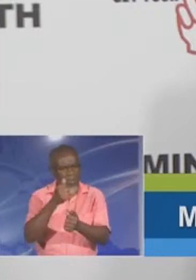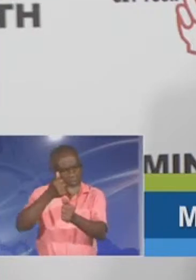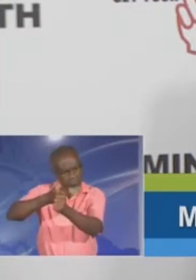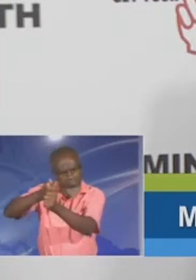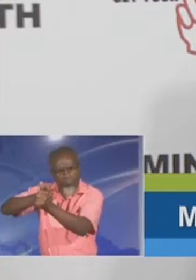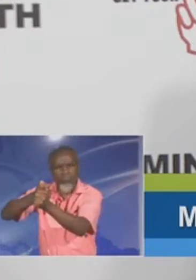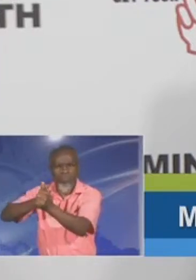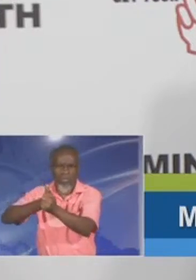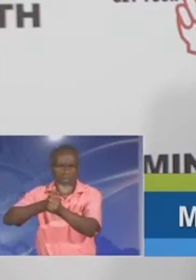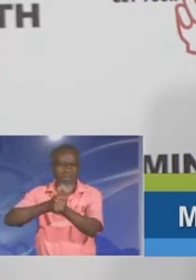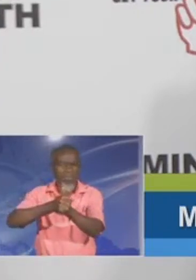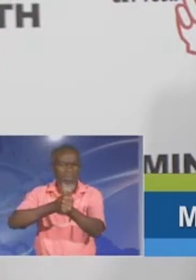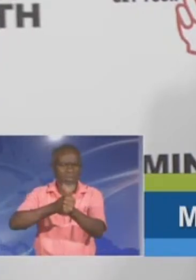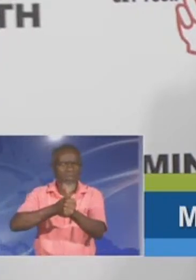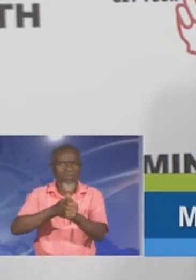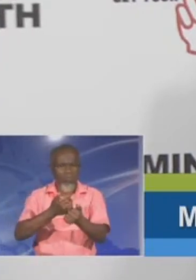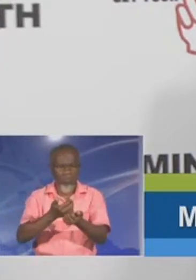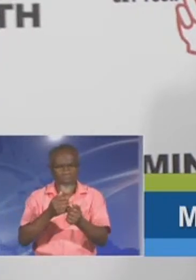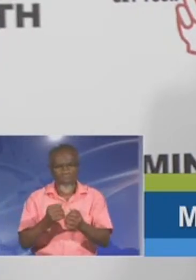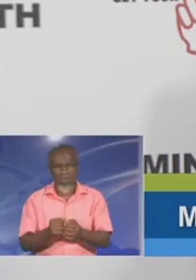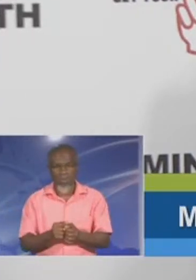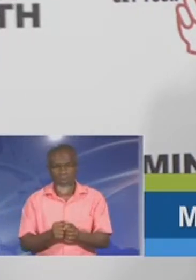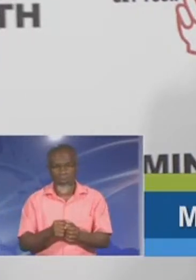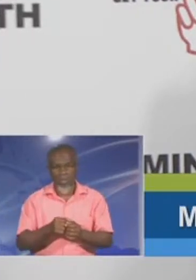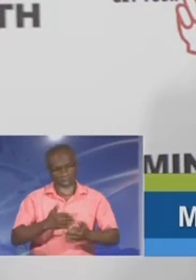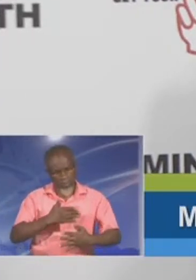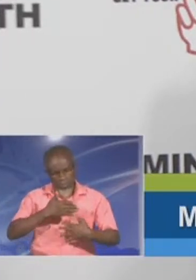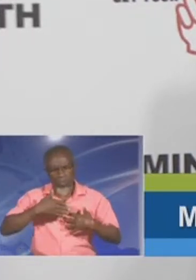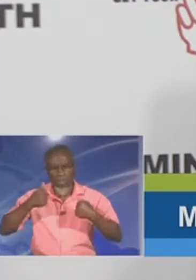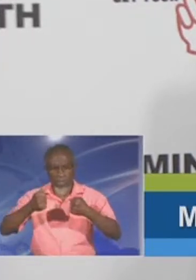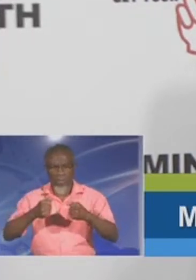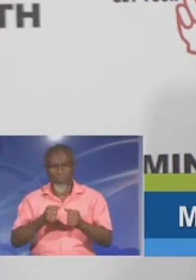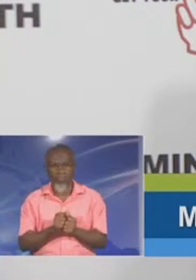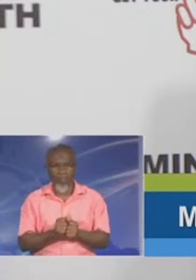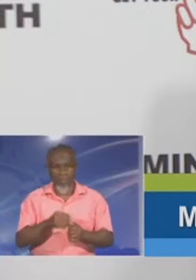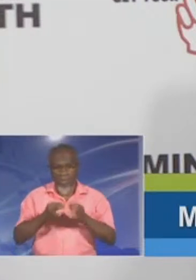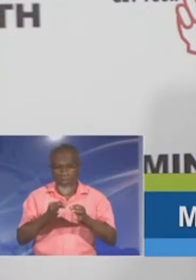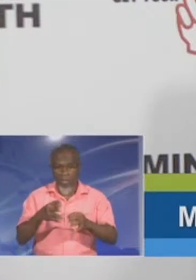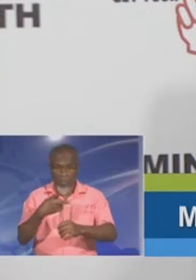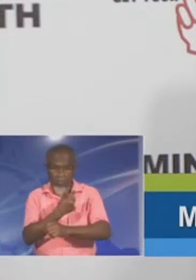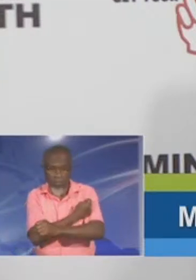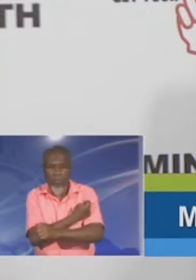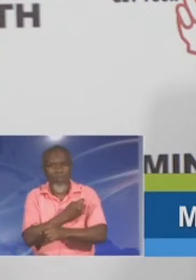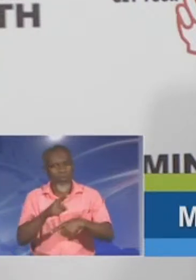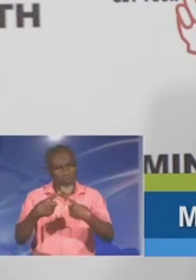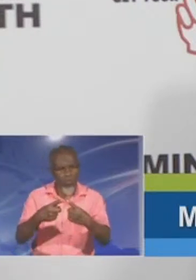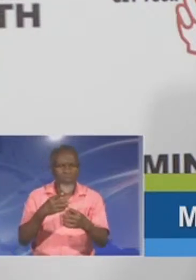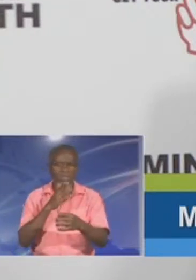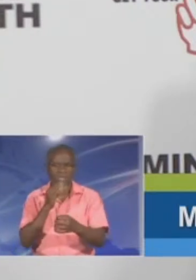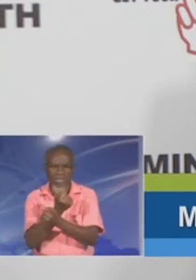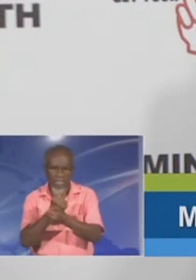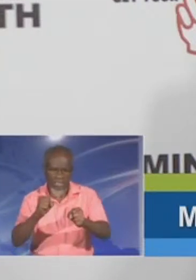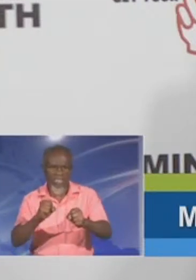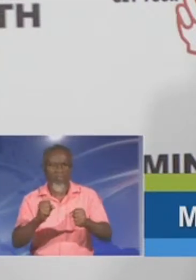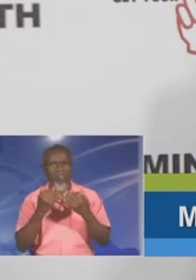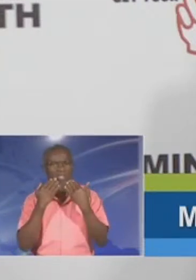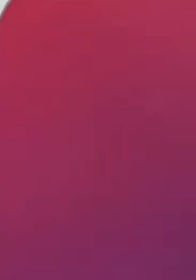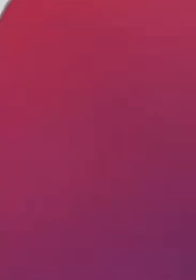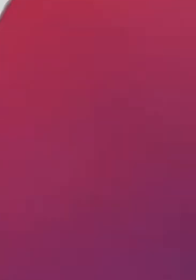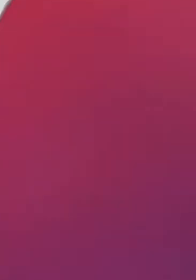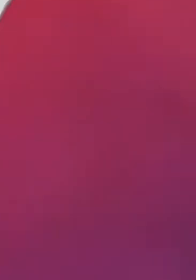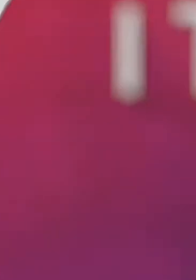and Tobago, please, if you haven't already, get vaccinated and get boosted. Have a good day.